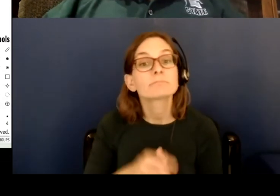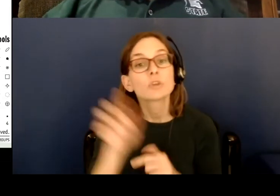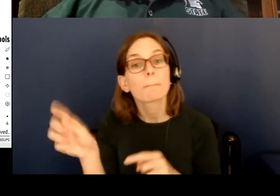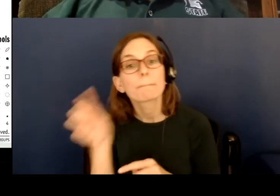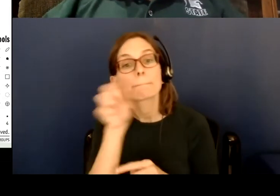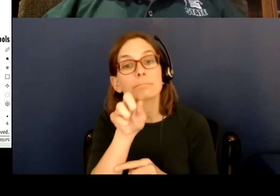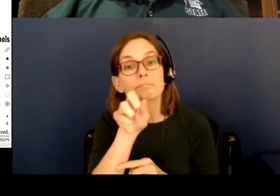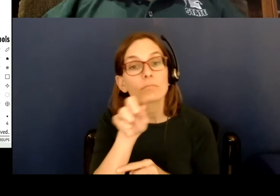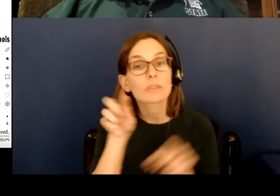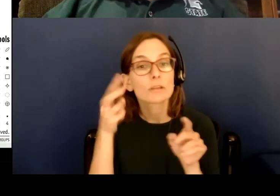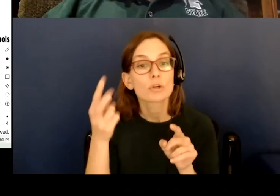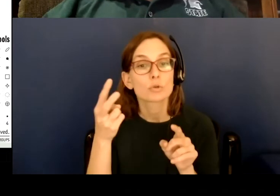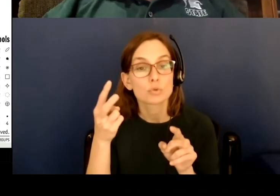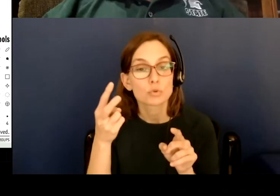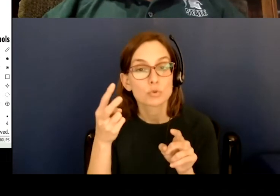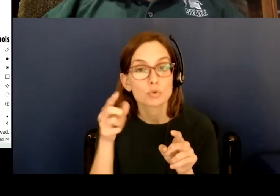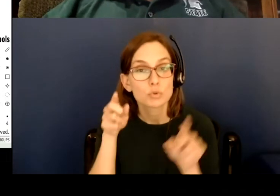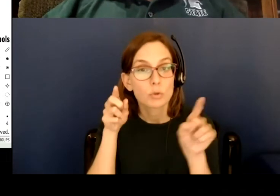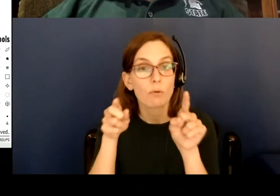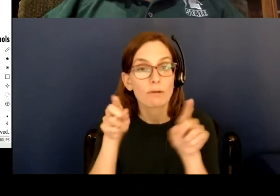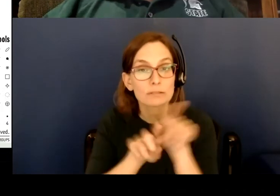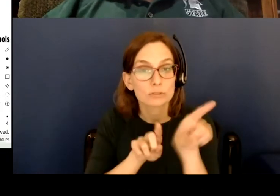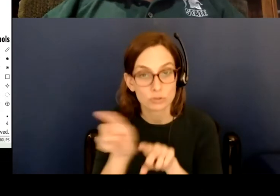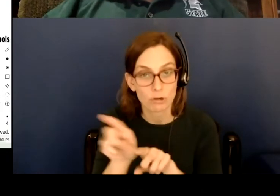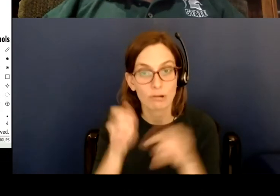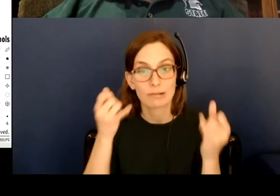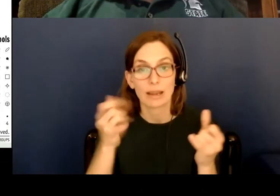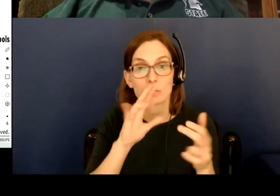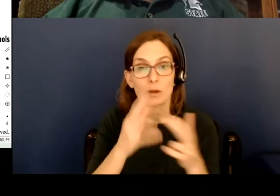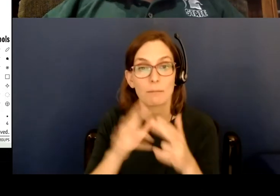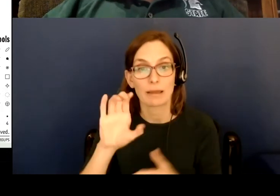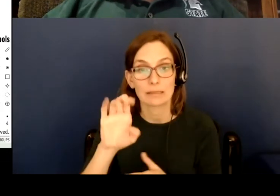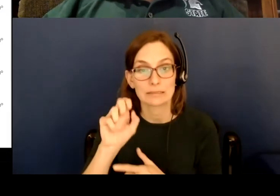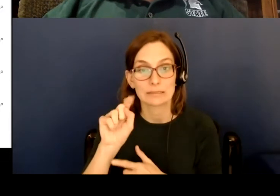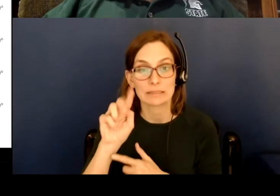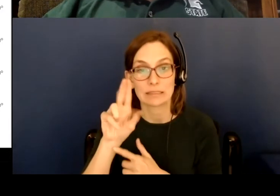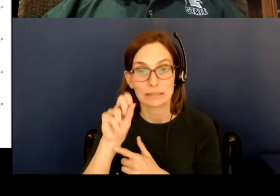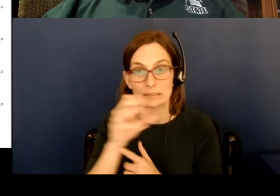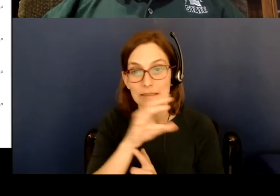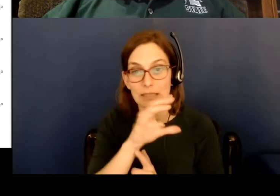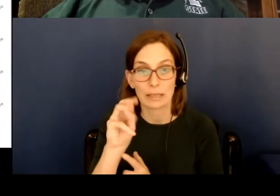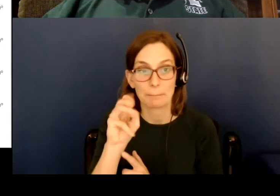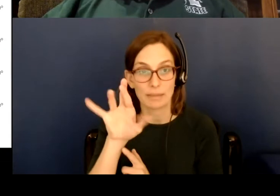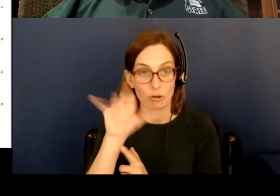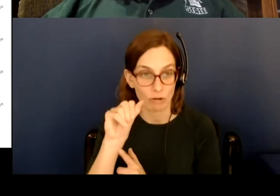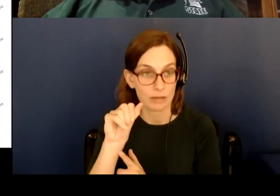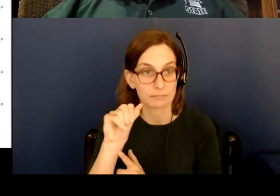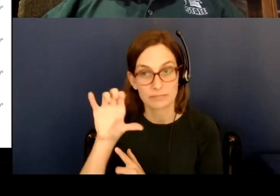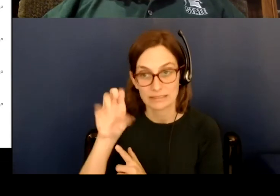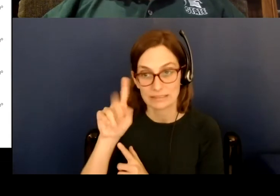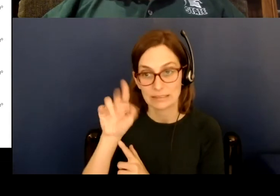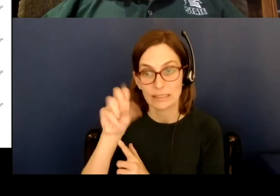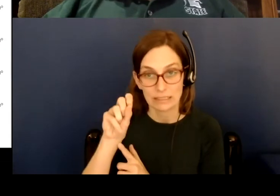Here are the two pointer stars. And I'm now going to talk about Cetus and Mira. Cetus is a